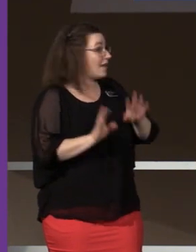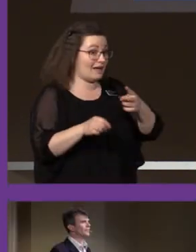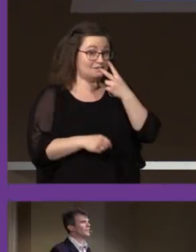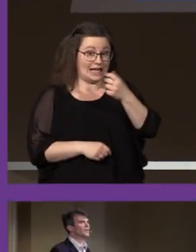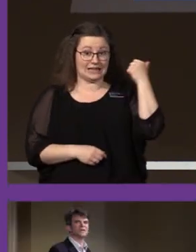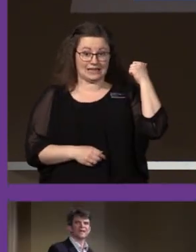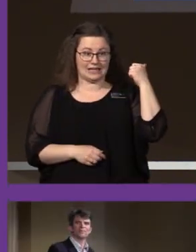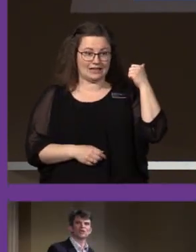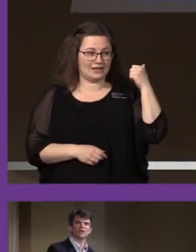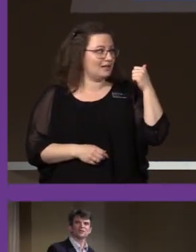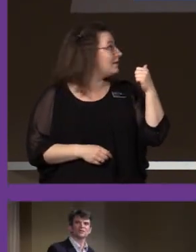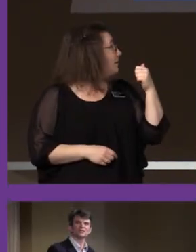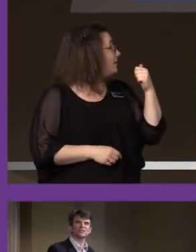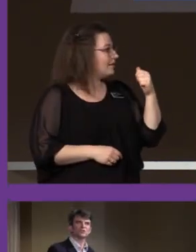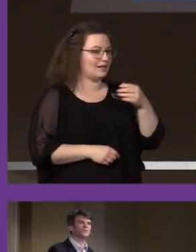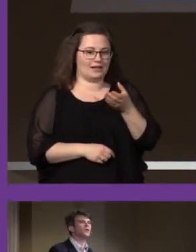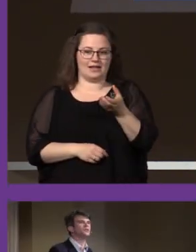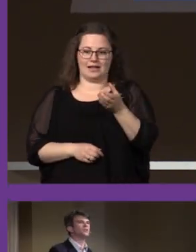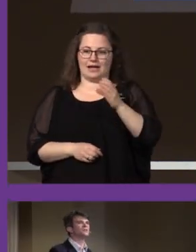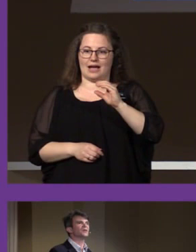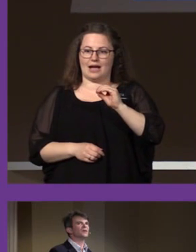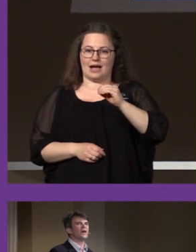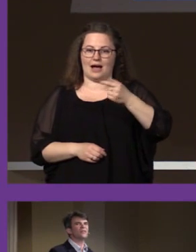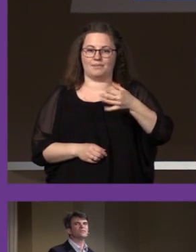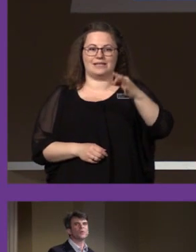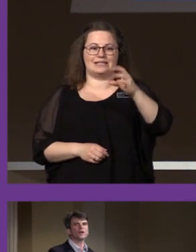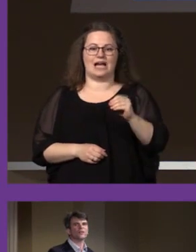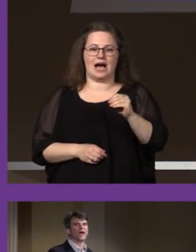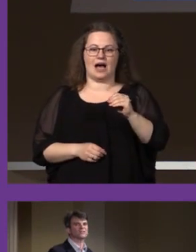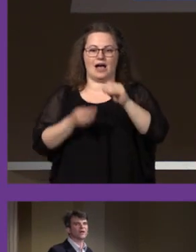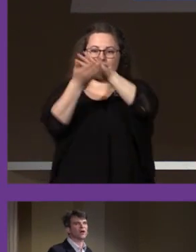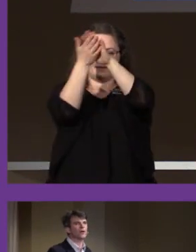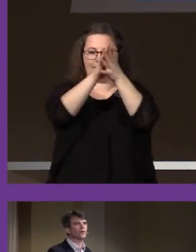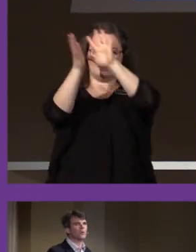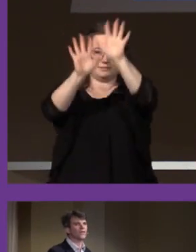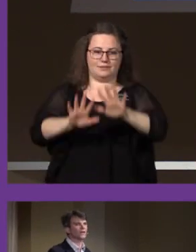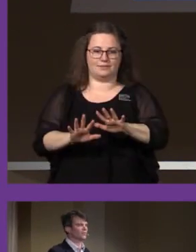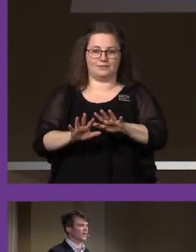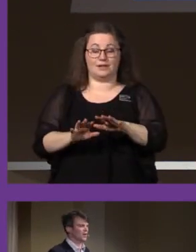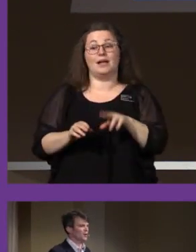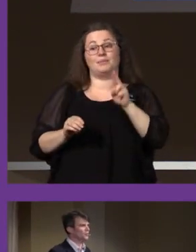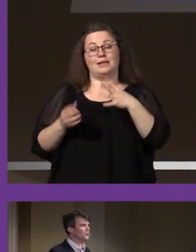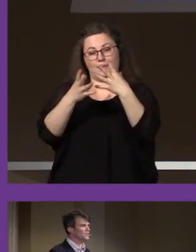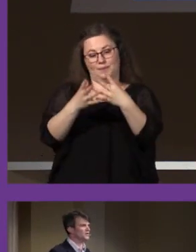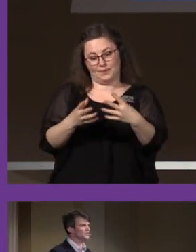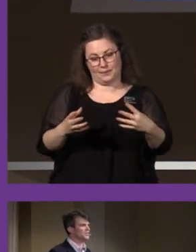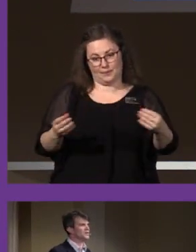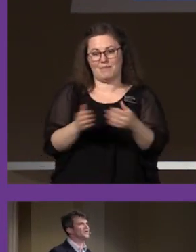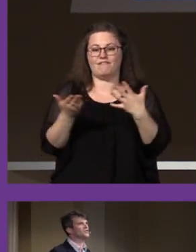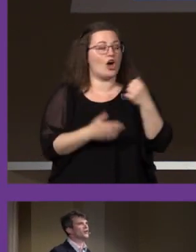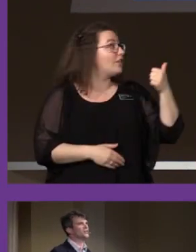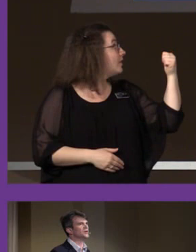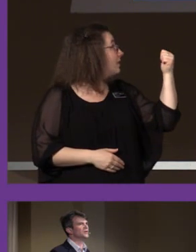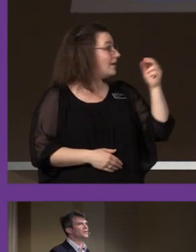these? These capture distorted images. Now, this is quite old hat. They are going away, thankfully. But what this is